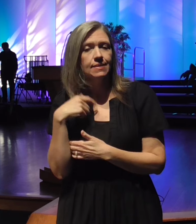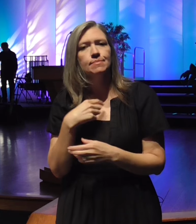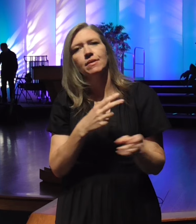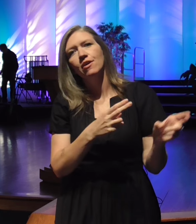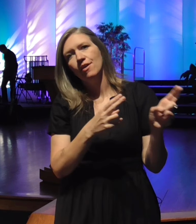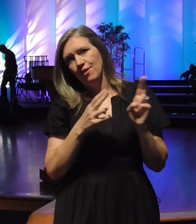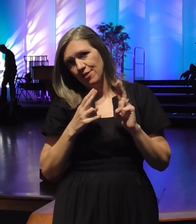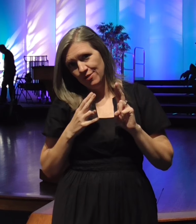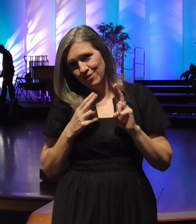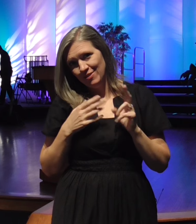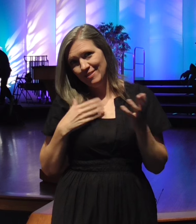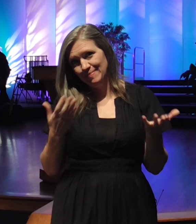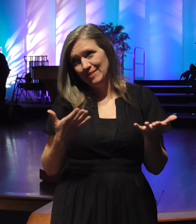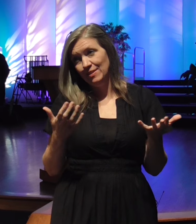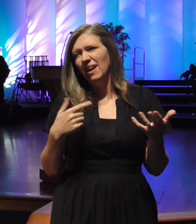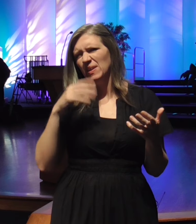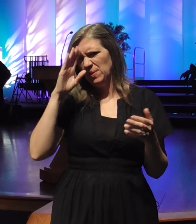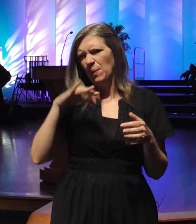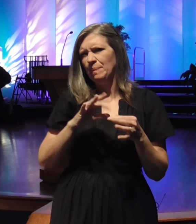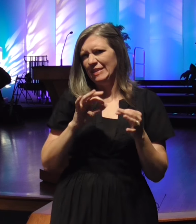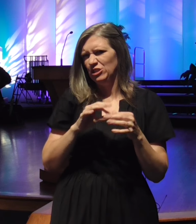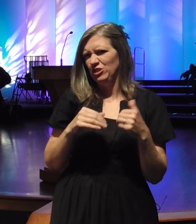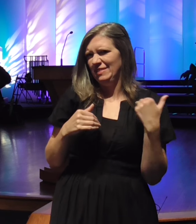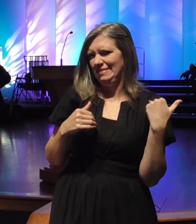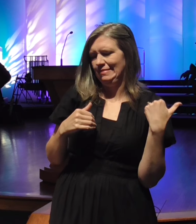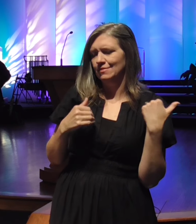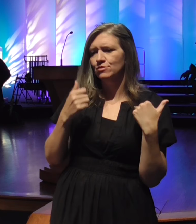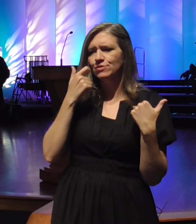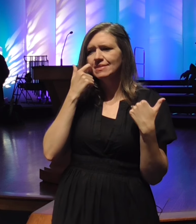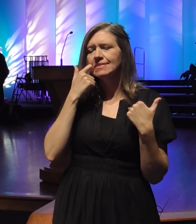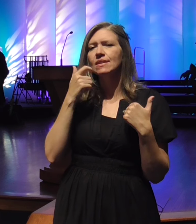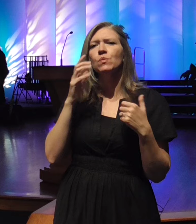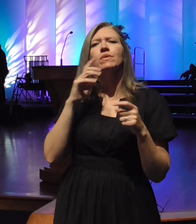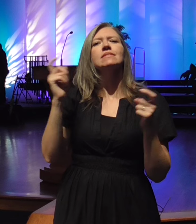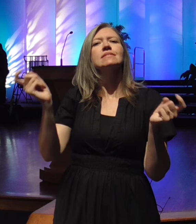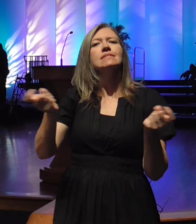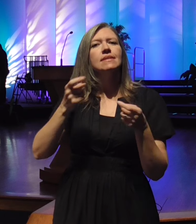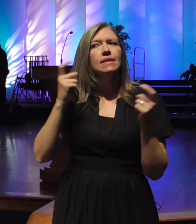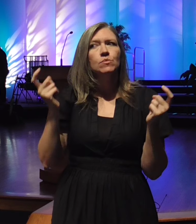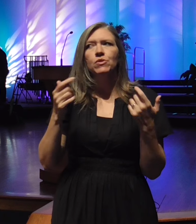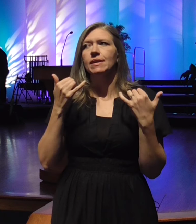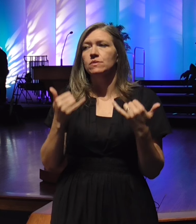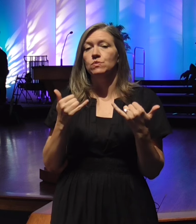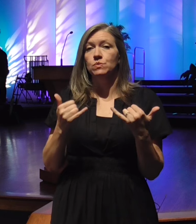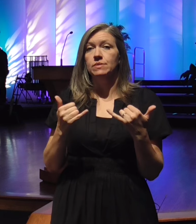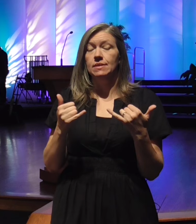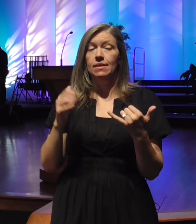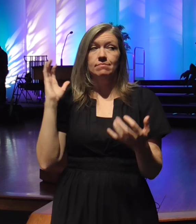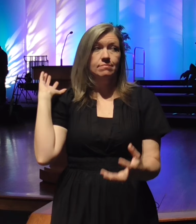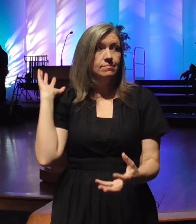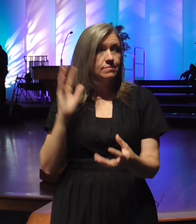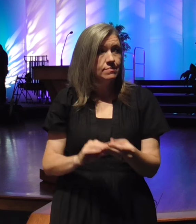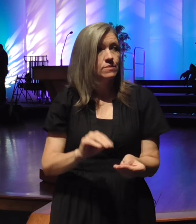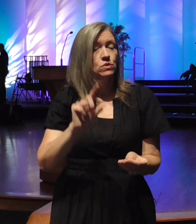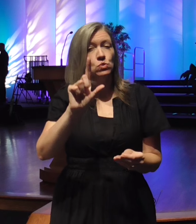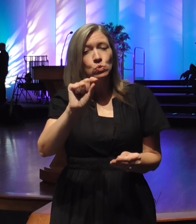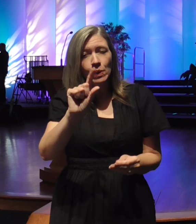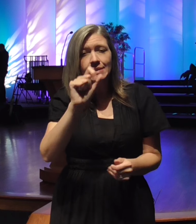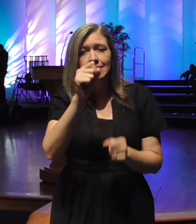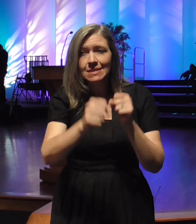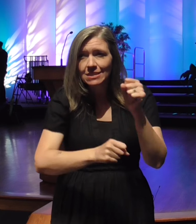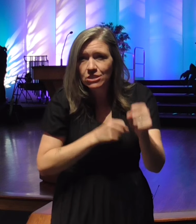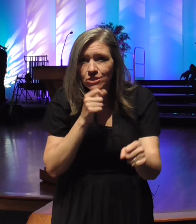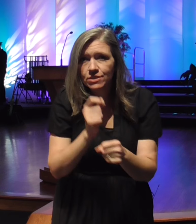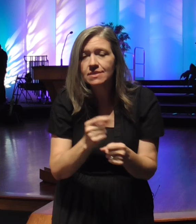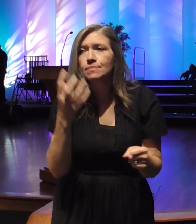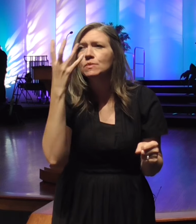I am asserting myself into the service this morning because I'm honored to get to stand before you. And I know he mentioned it a little while